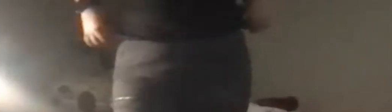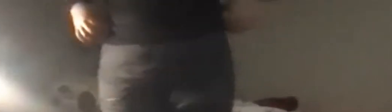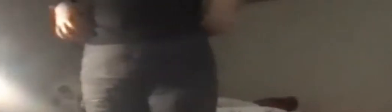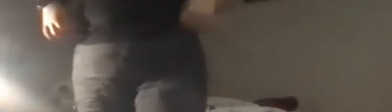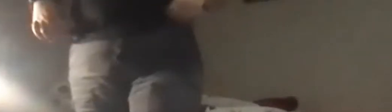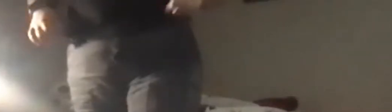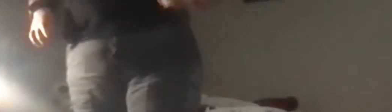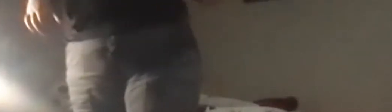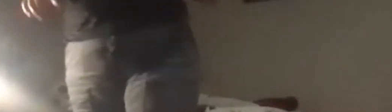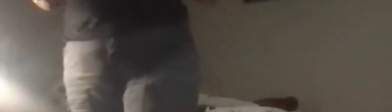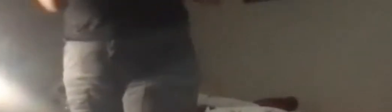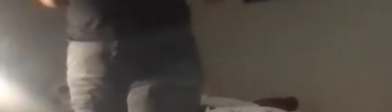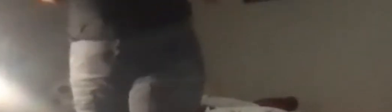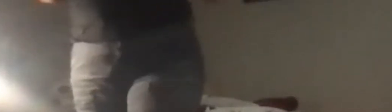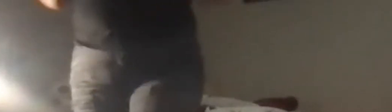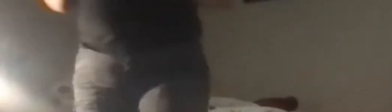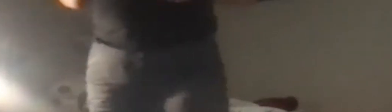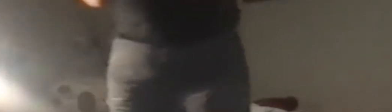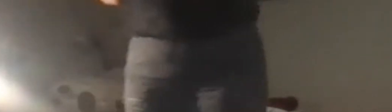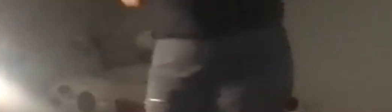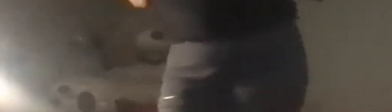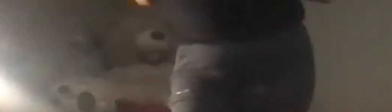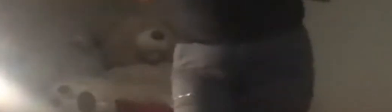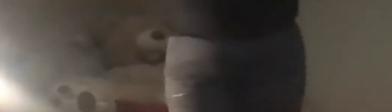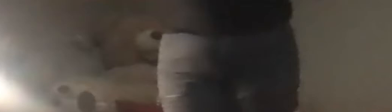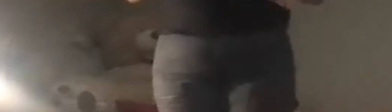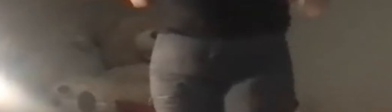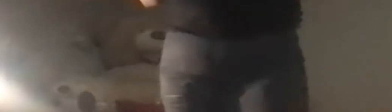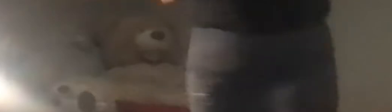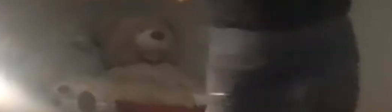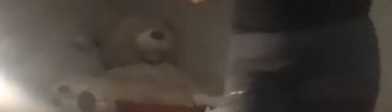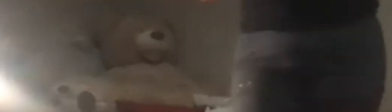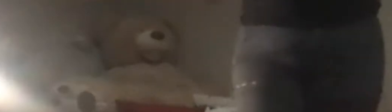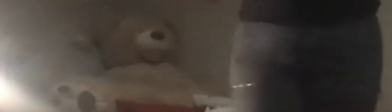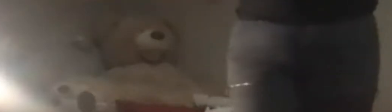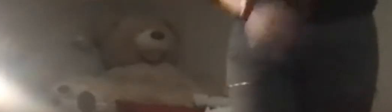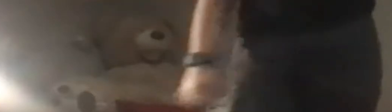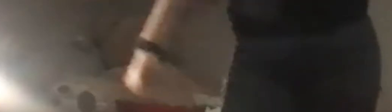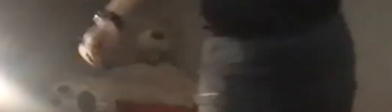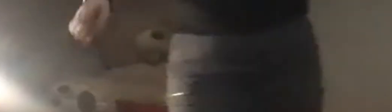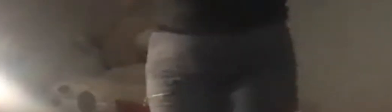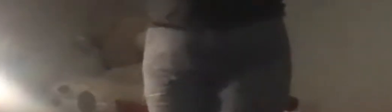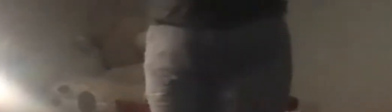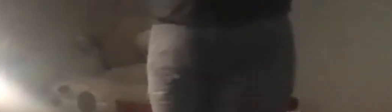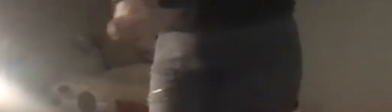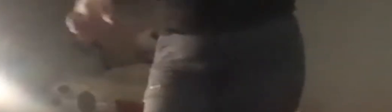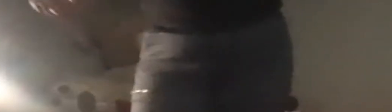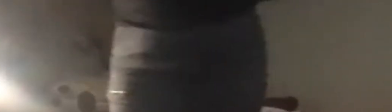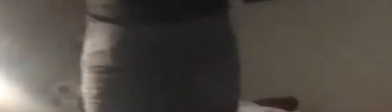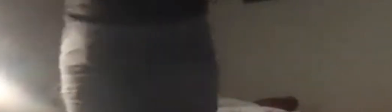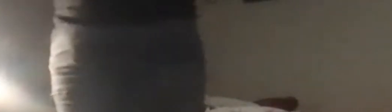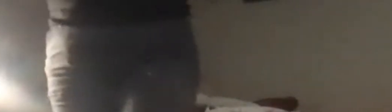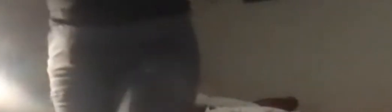But I'm not a kid no more, so I must open doors and make you feel like the lady you are.